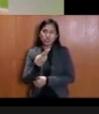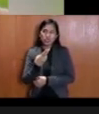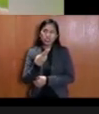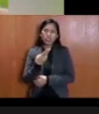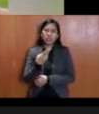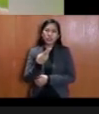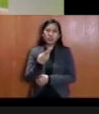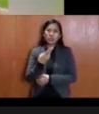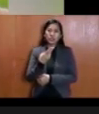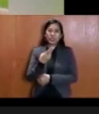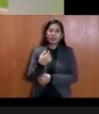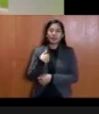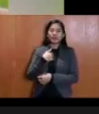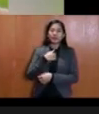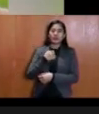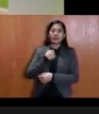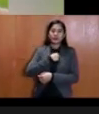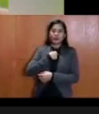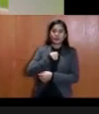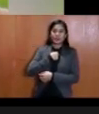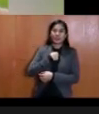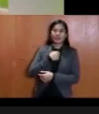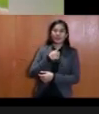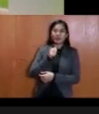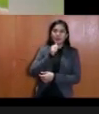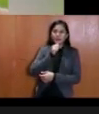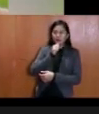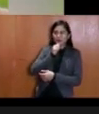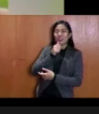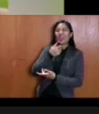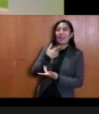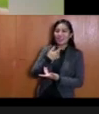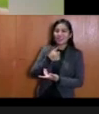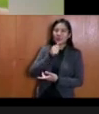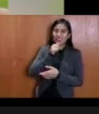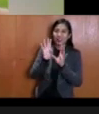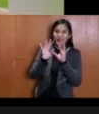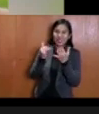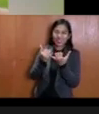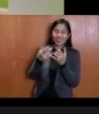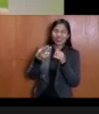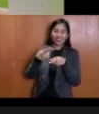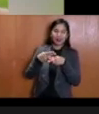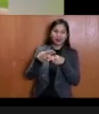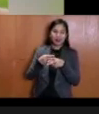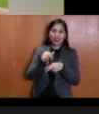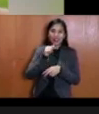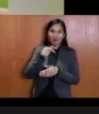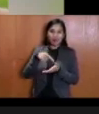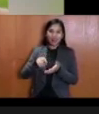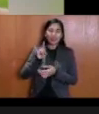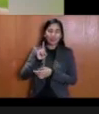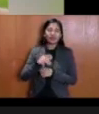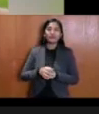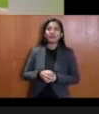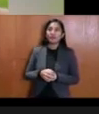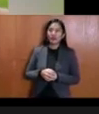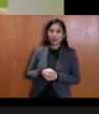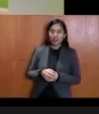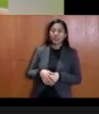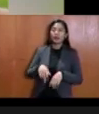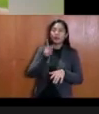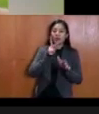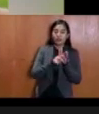mentioning GCash, but the payment. Not platform. A paid ad. Not necessarily. Yeah. No, the private sector,